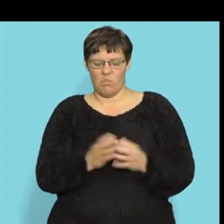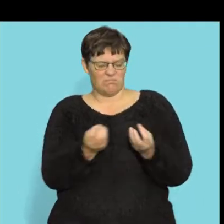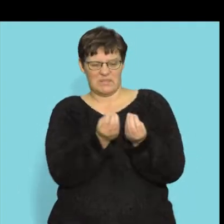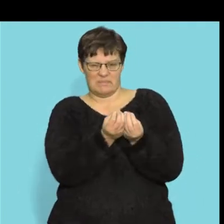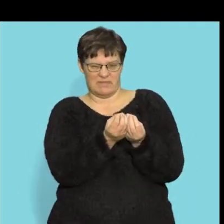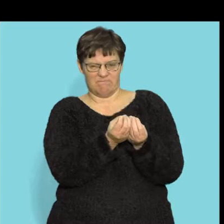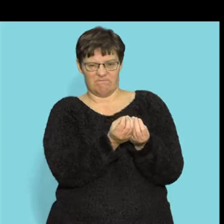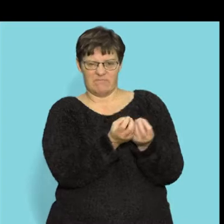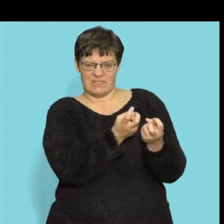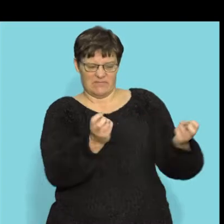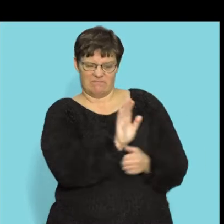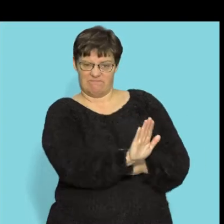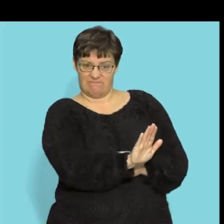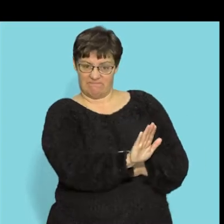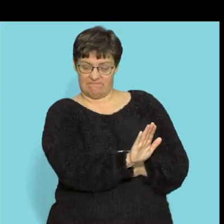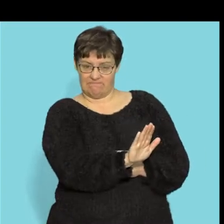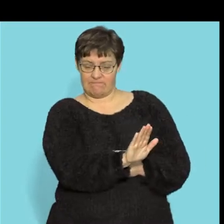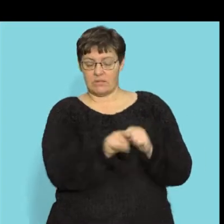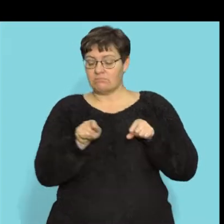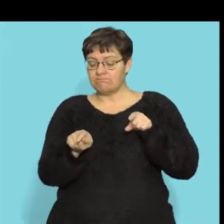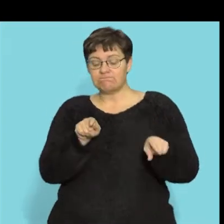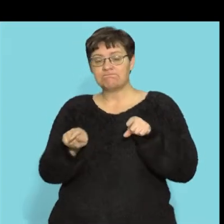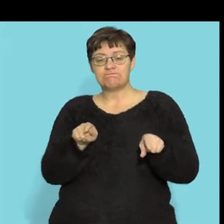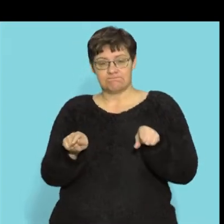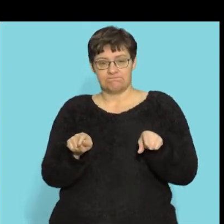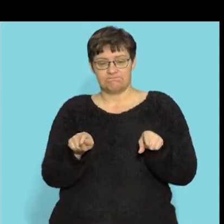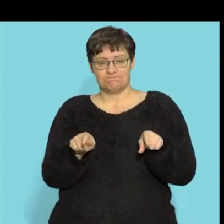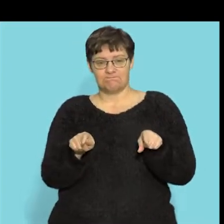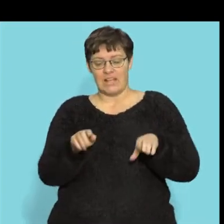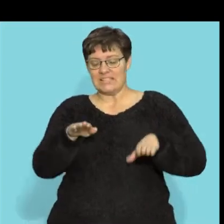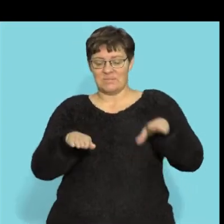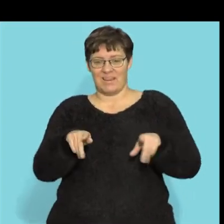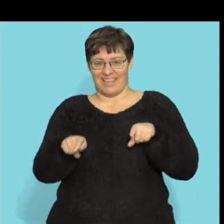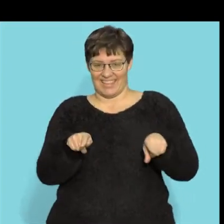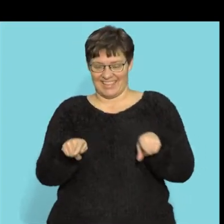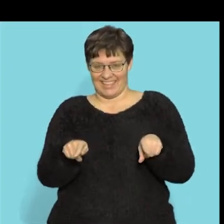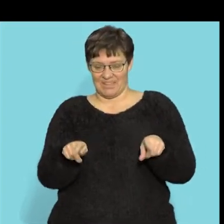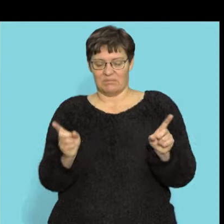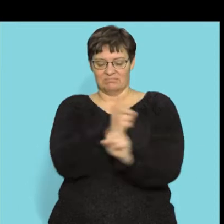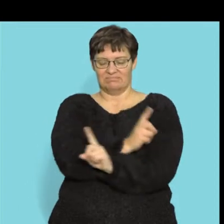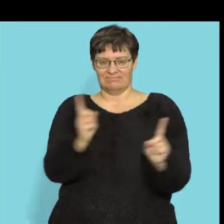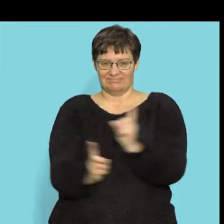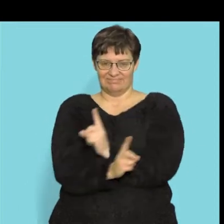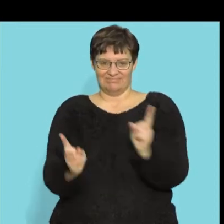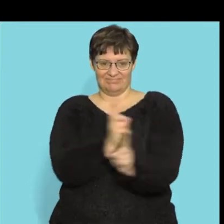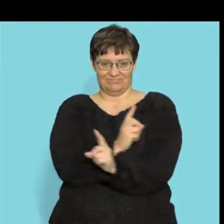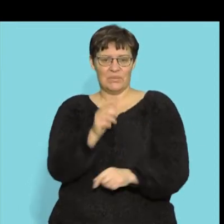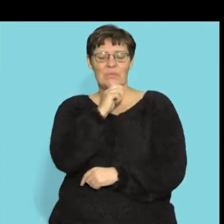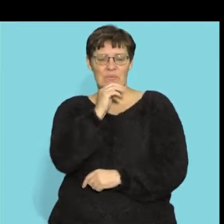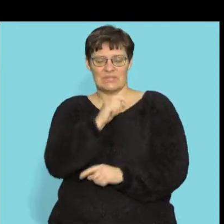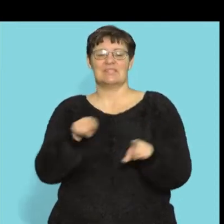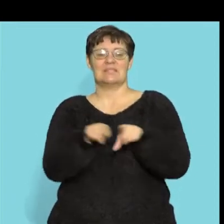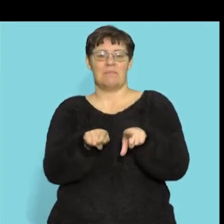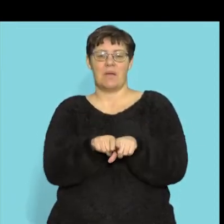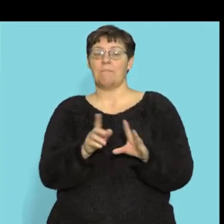okay, or a component. So it's very important because the two words are used interchangeably